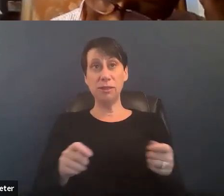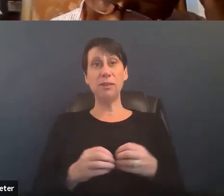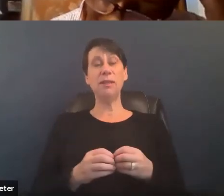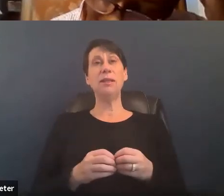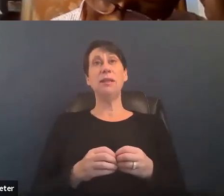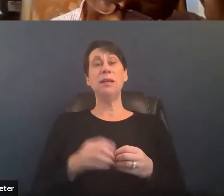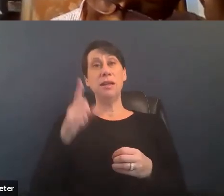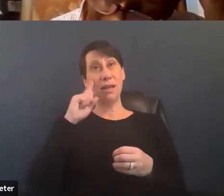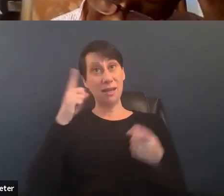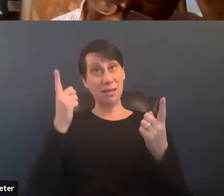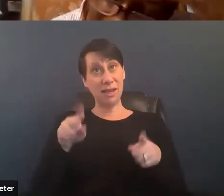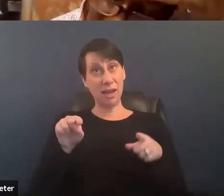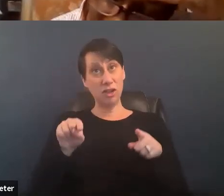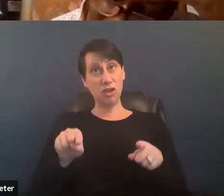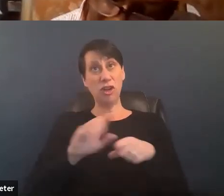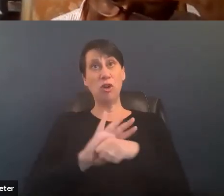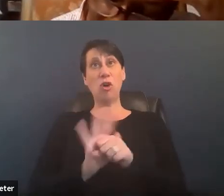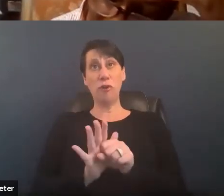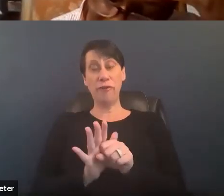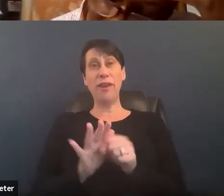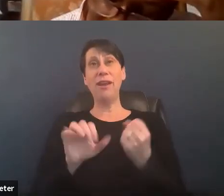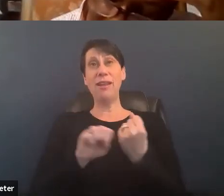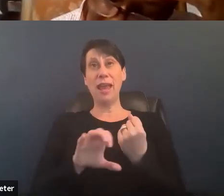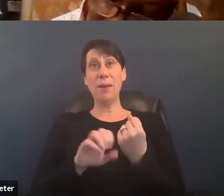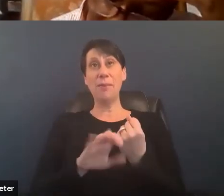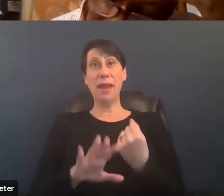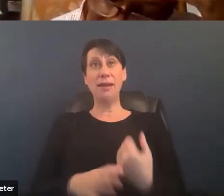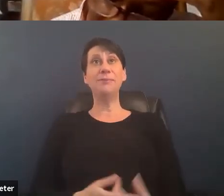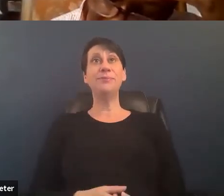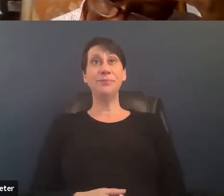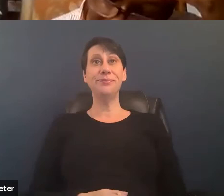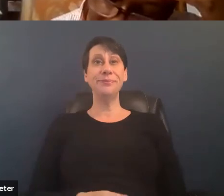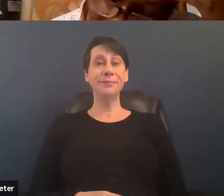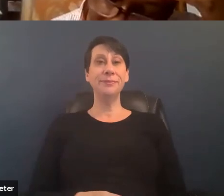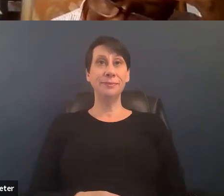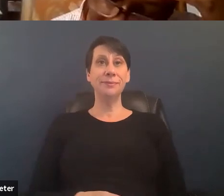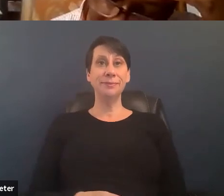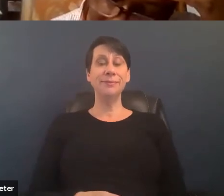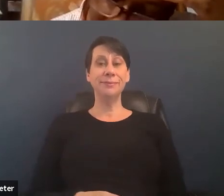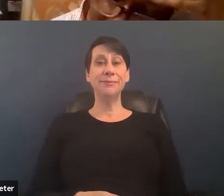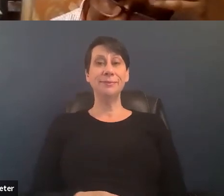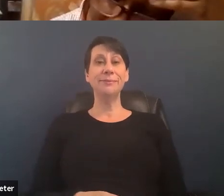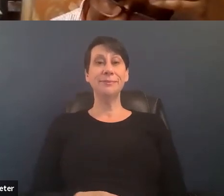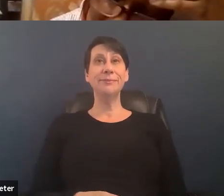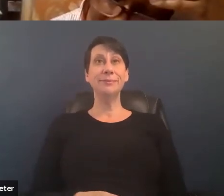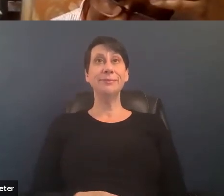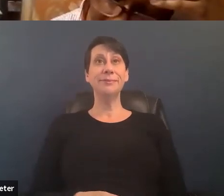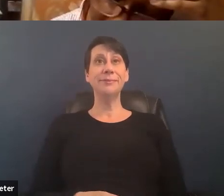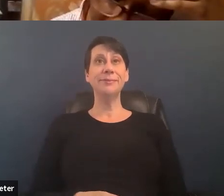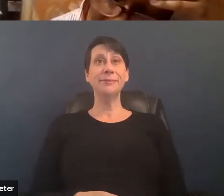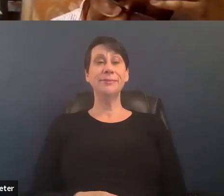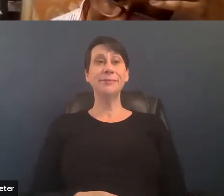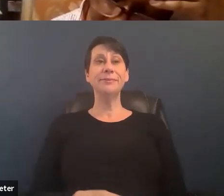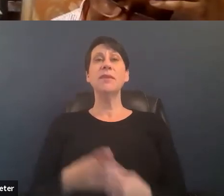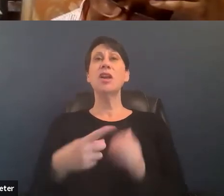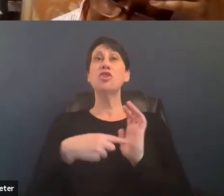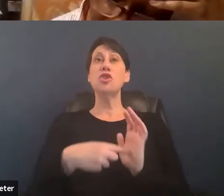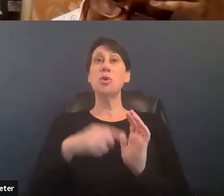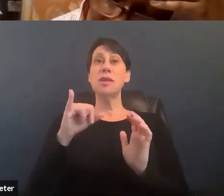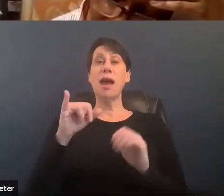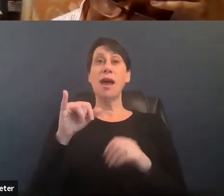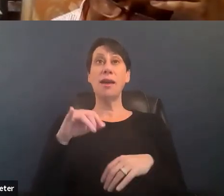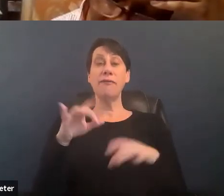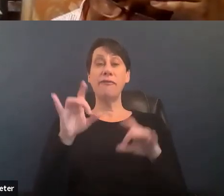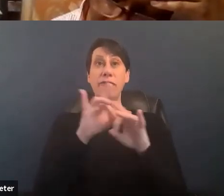campaign. And it's kind of reminding ourselves that that violence prevention is a lot of different